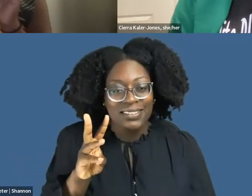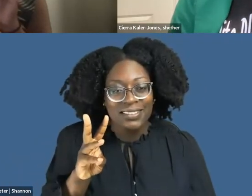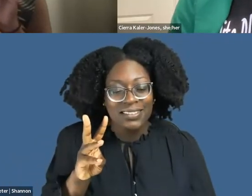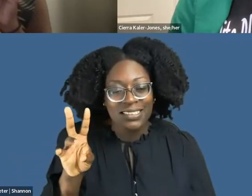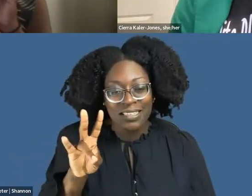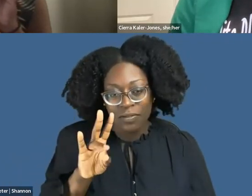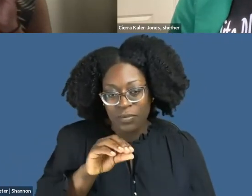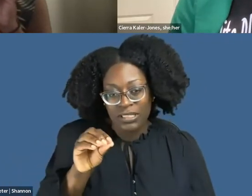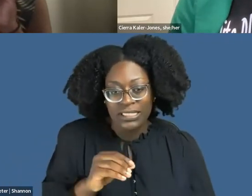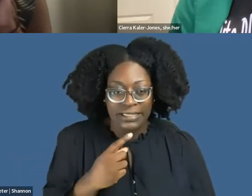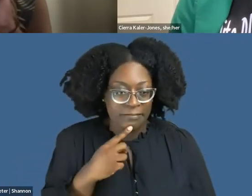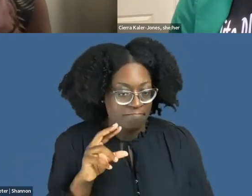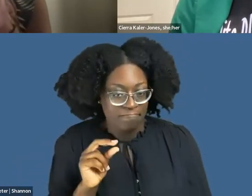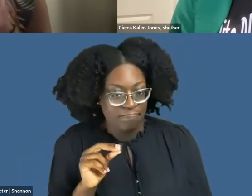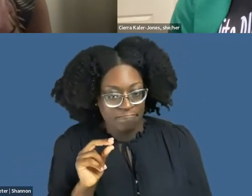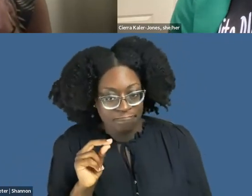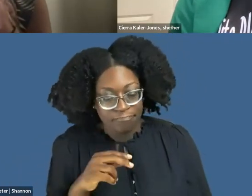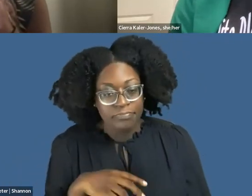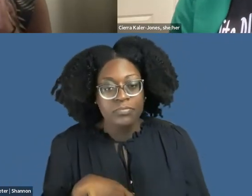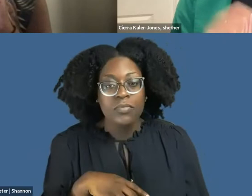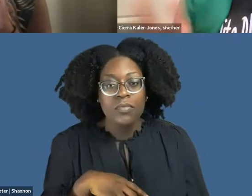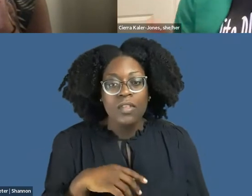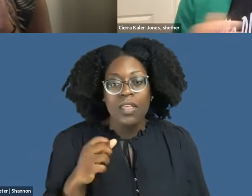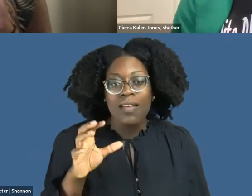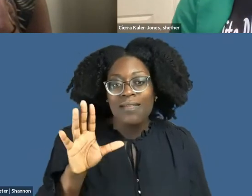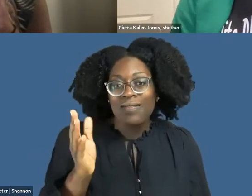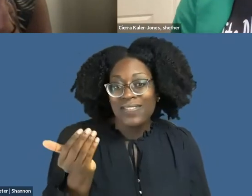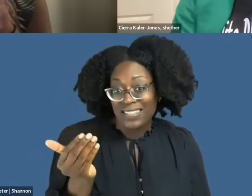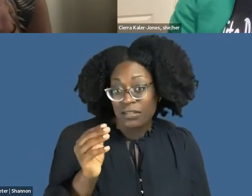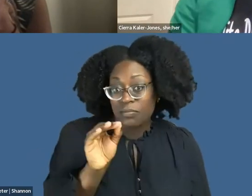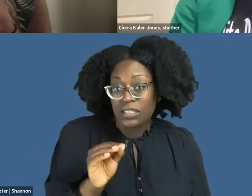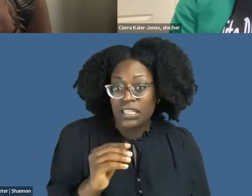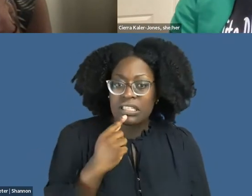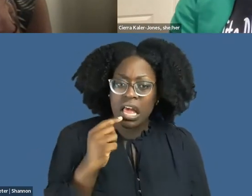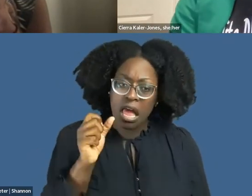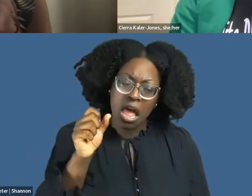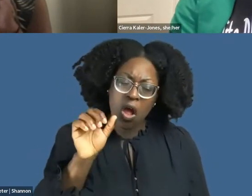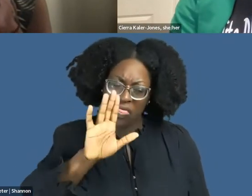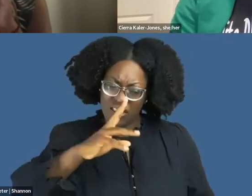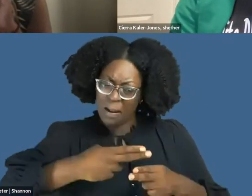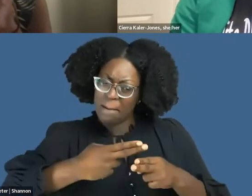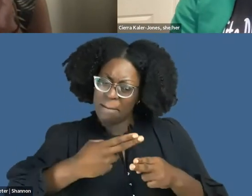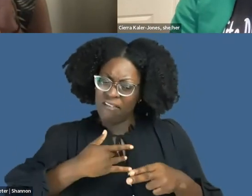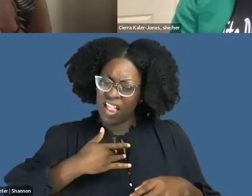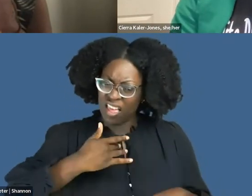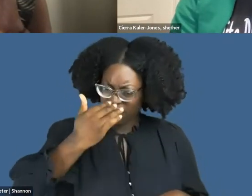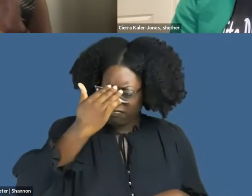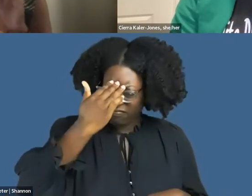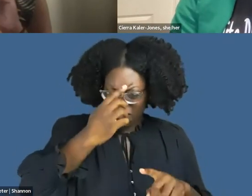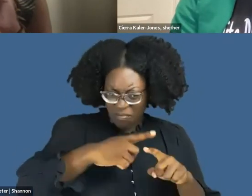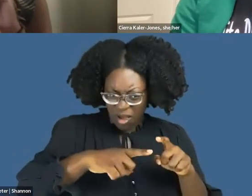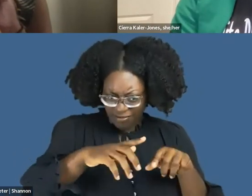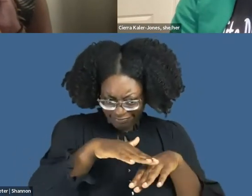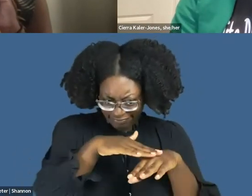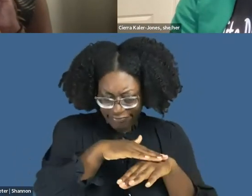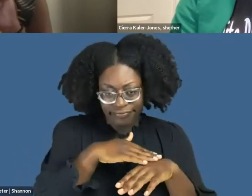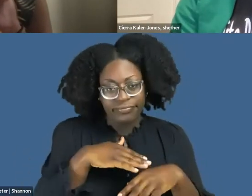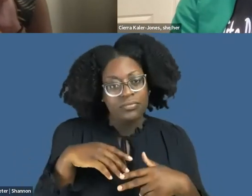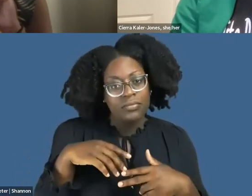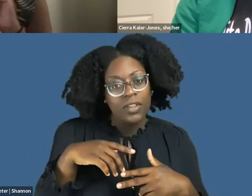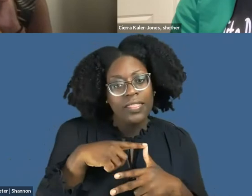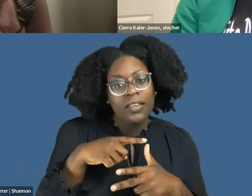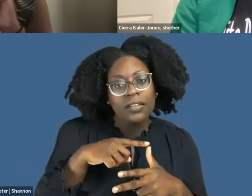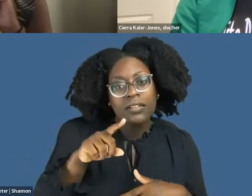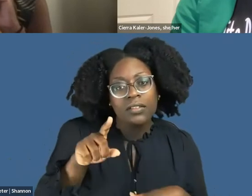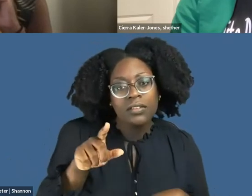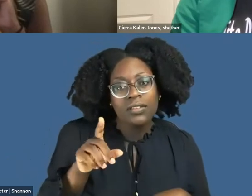15%, her name sounded familiar, but that's about it. And then 18% said yes. So very exciting to dig into this history. And then, have you